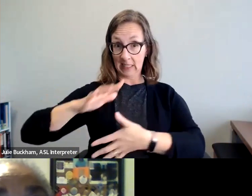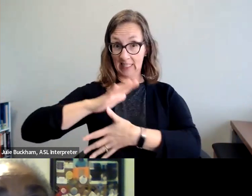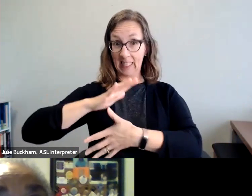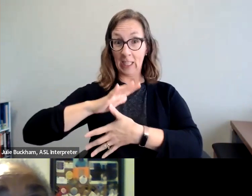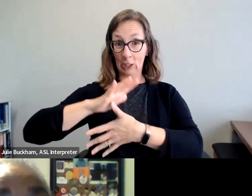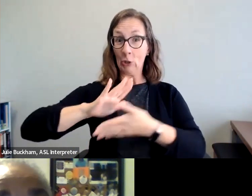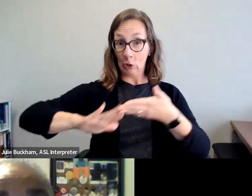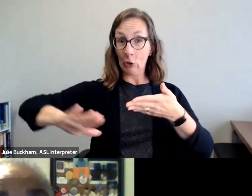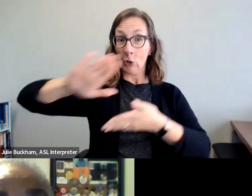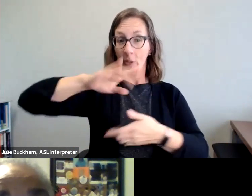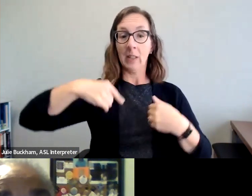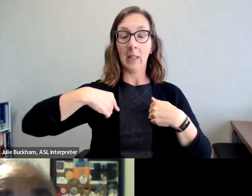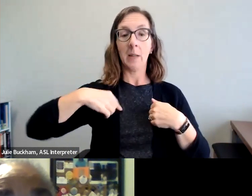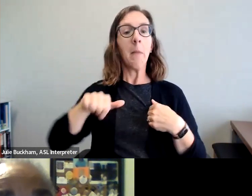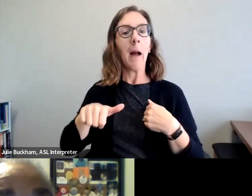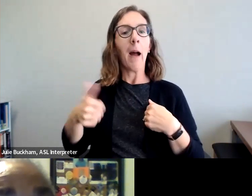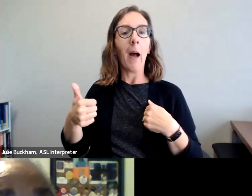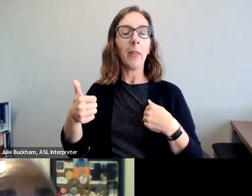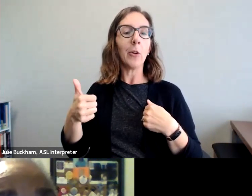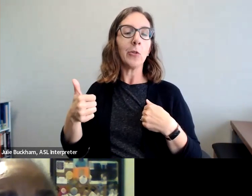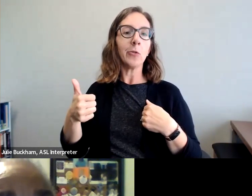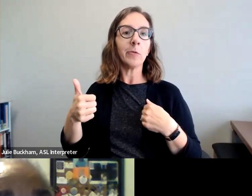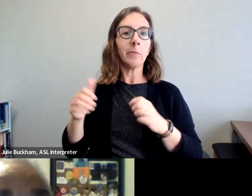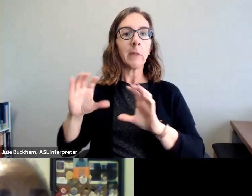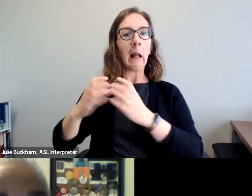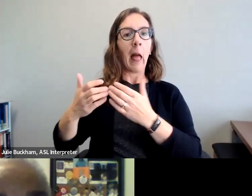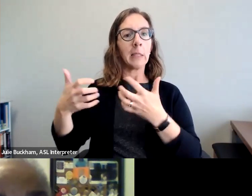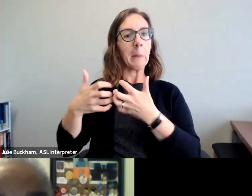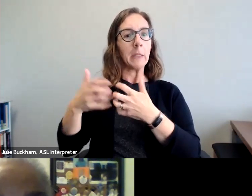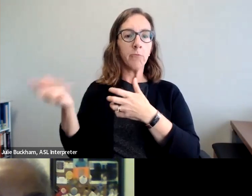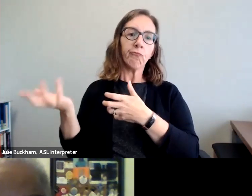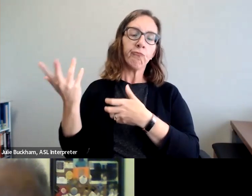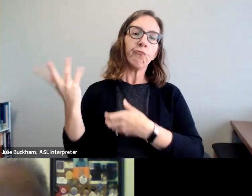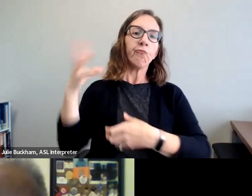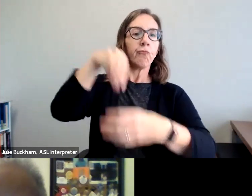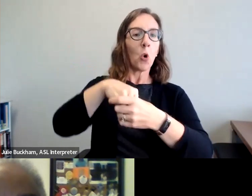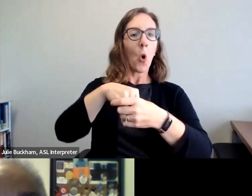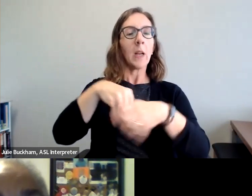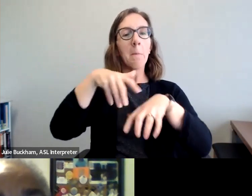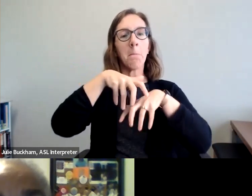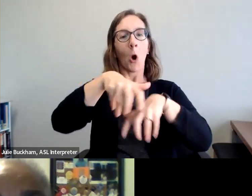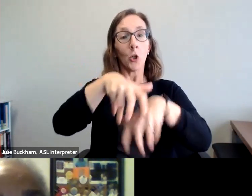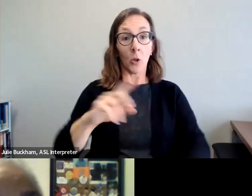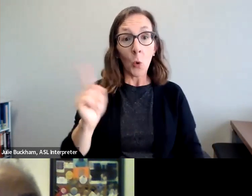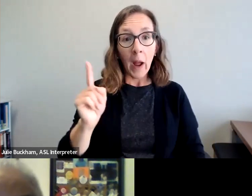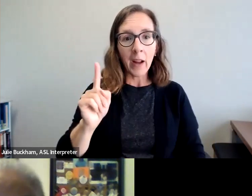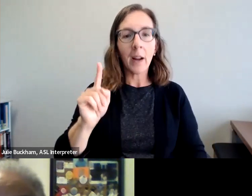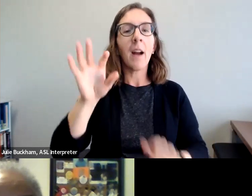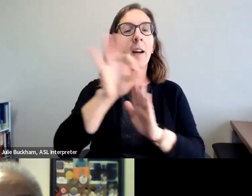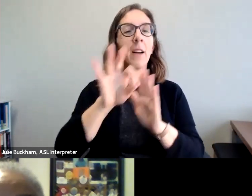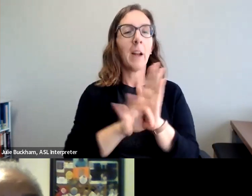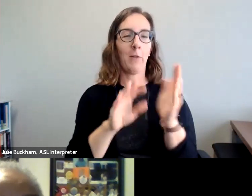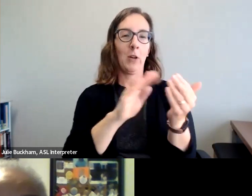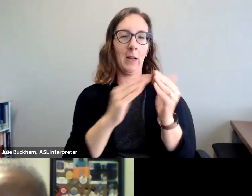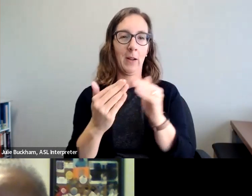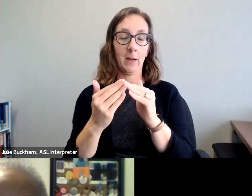my classmates and I joined the march in downtown Frankfort. At that time, that law